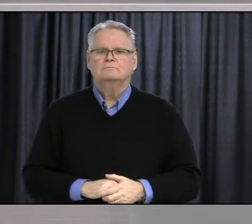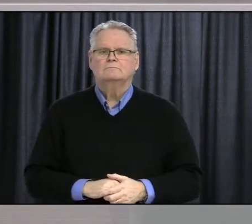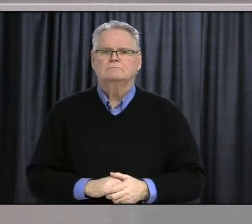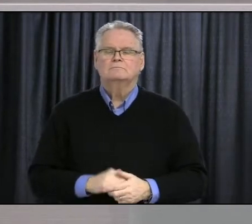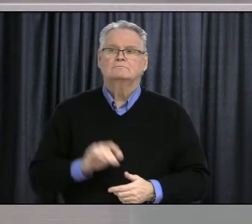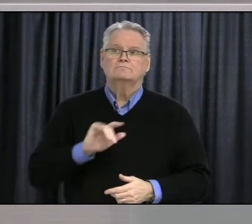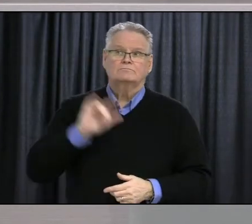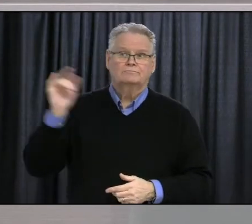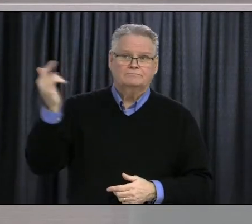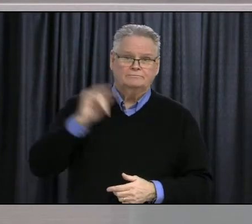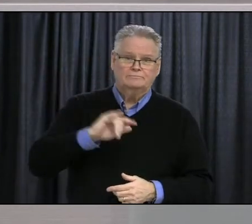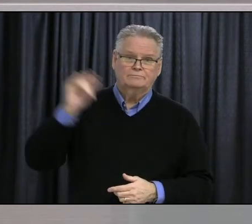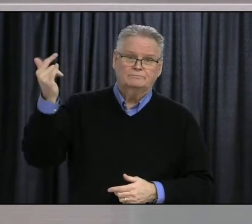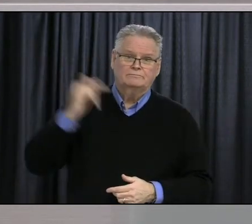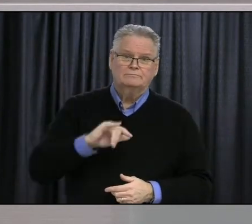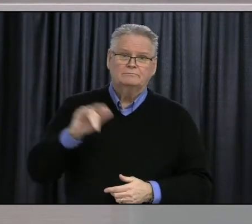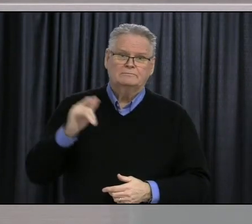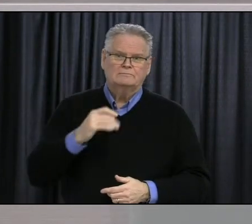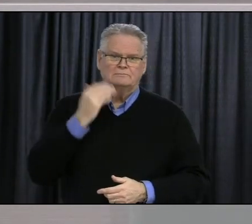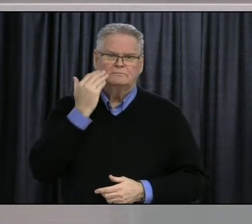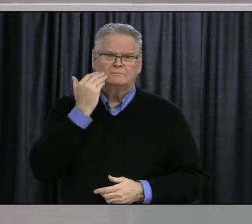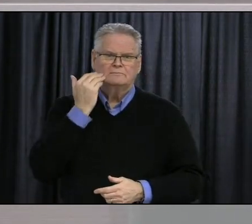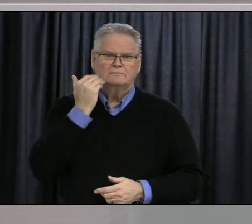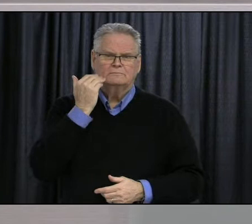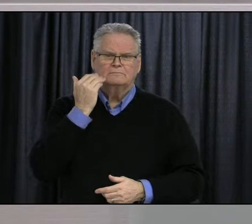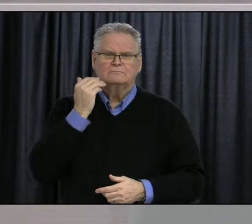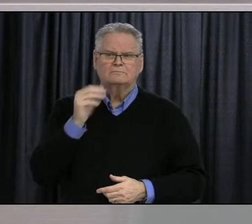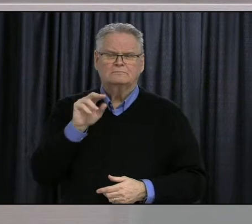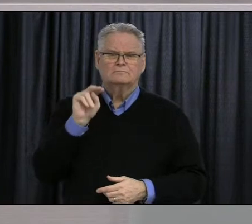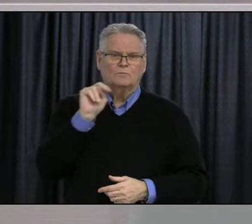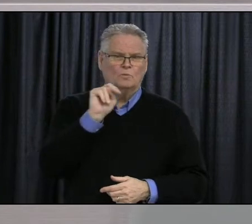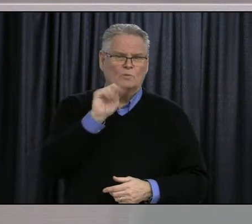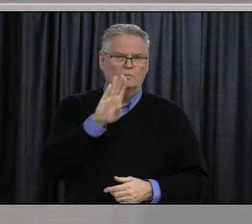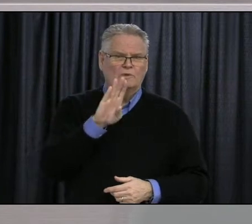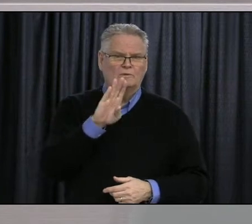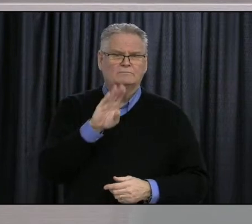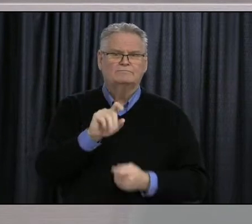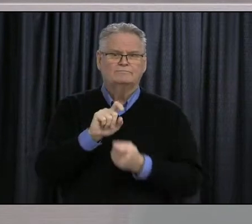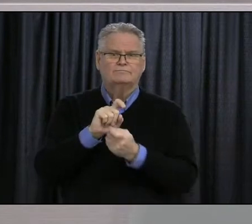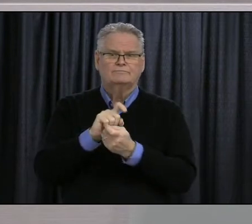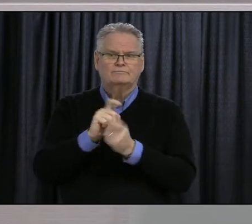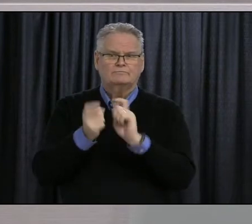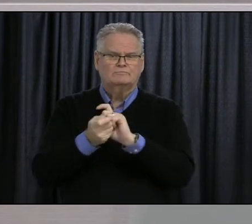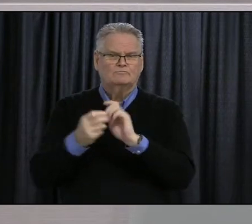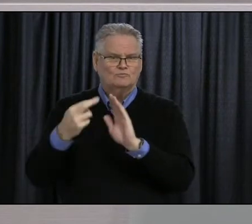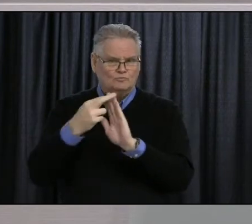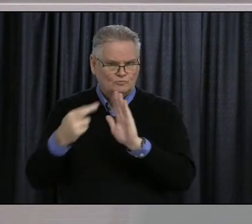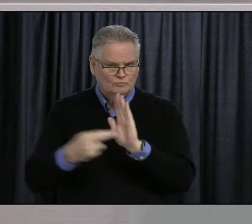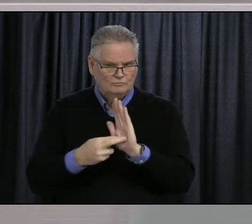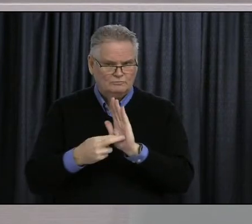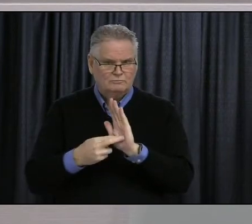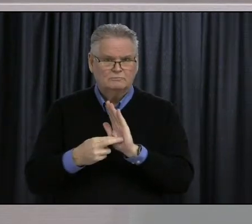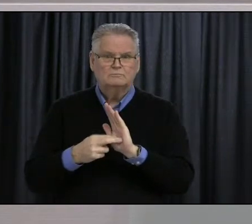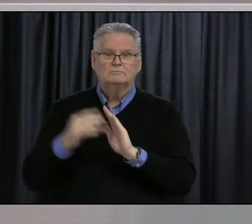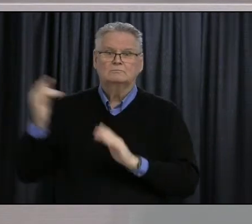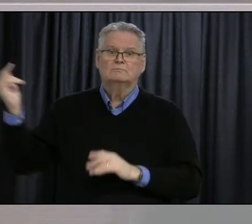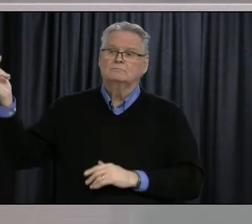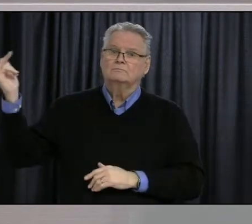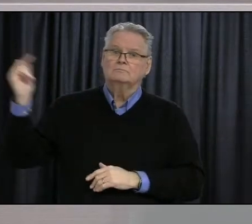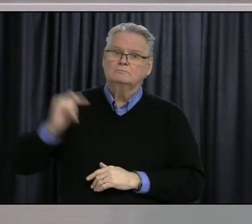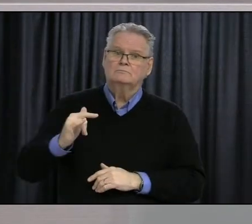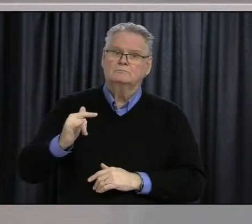their rules and are requiring a full 14 days of isolation away from family, or the whole family has to